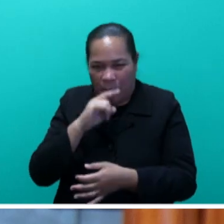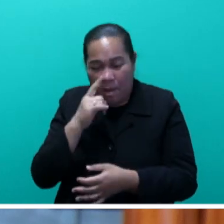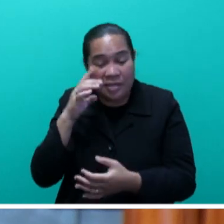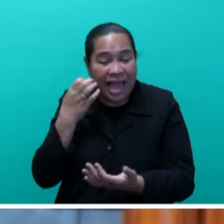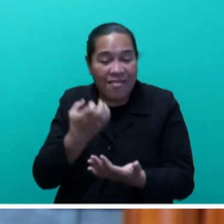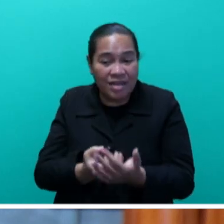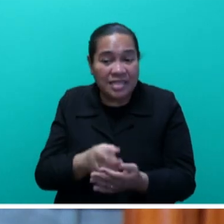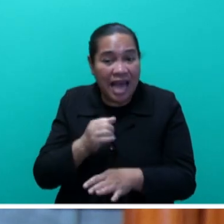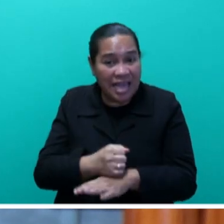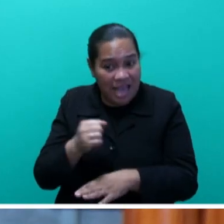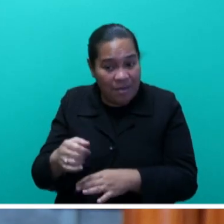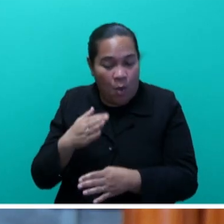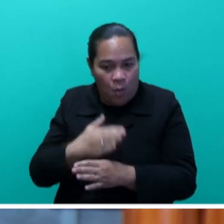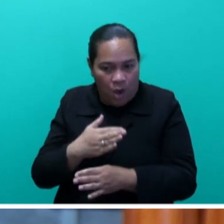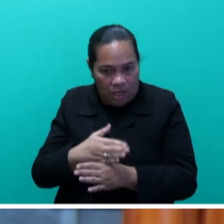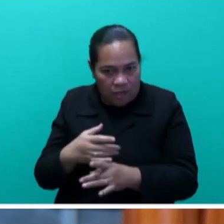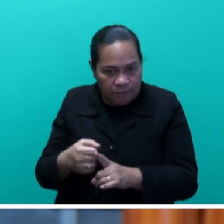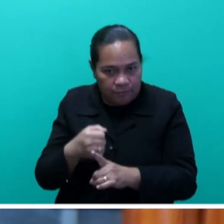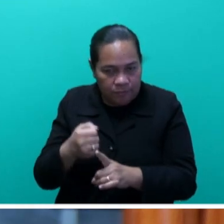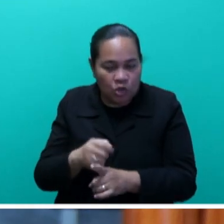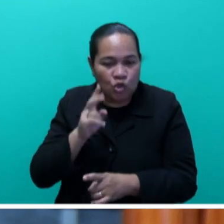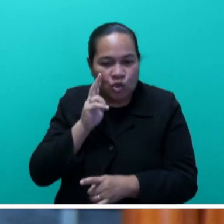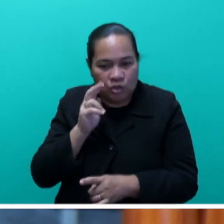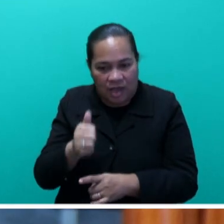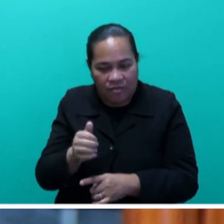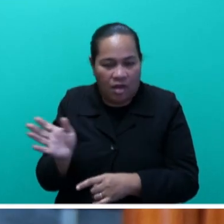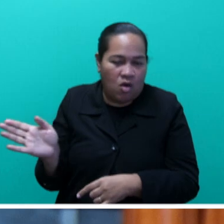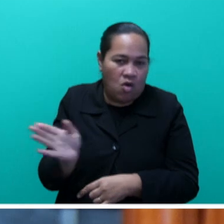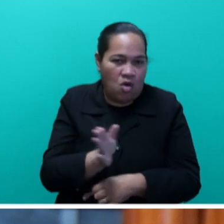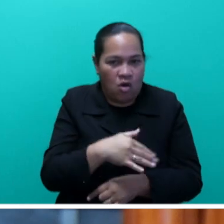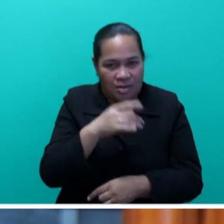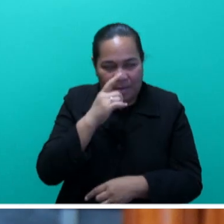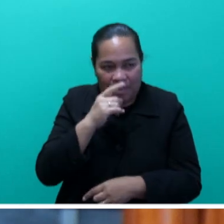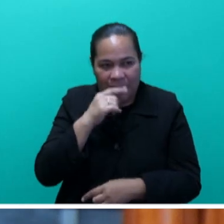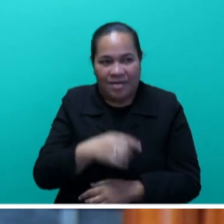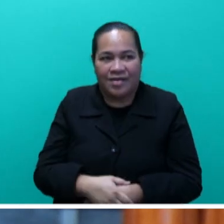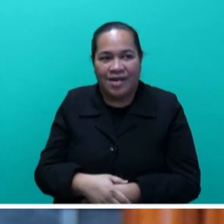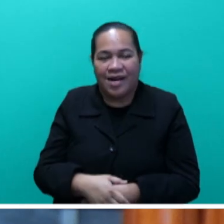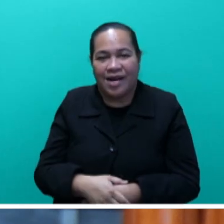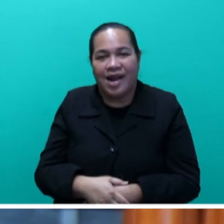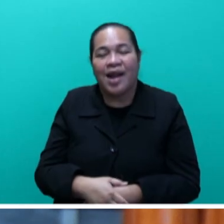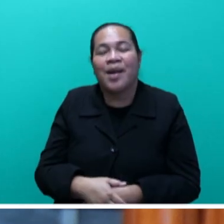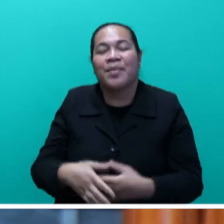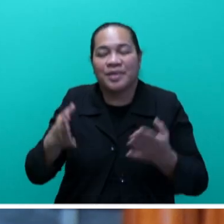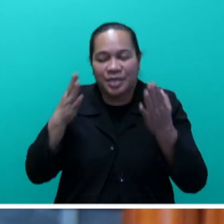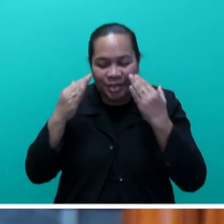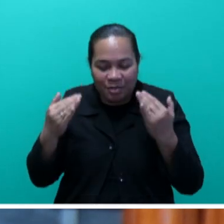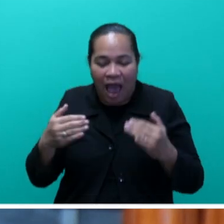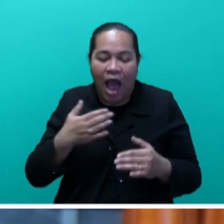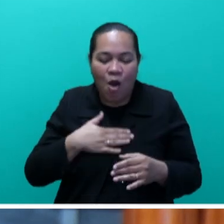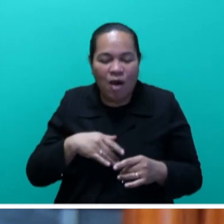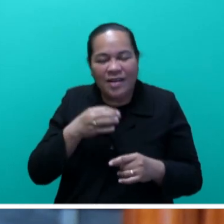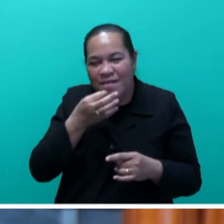of a government that has been working towards taking care of all its people. Mr. Speaker, I want to touch on a